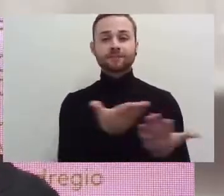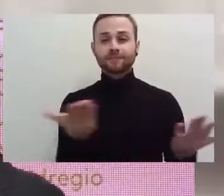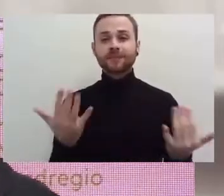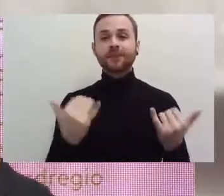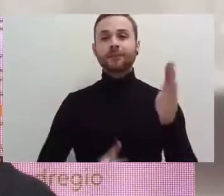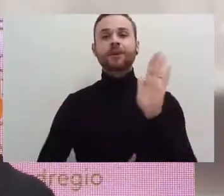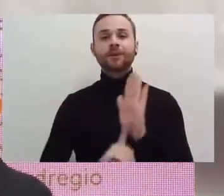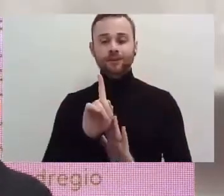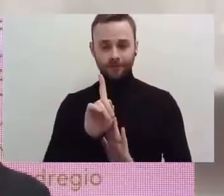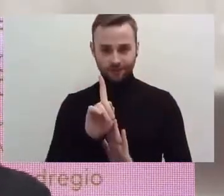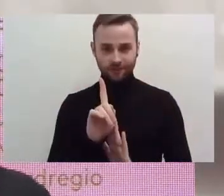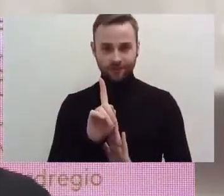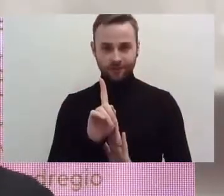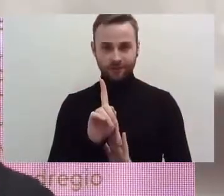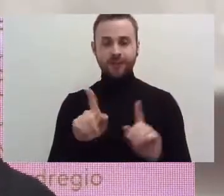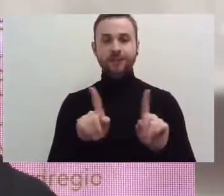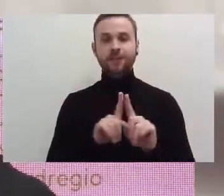journey together.